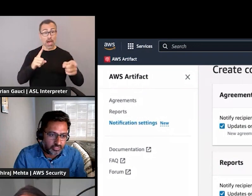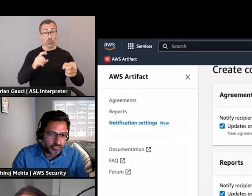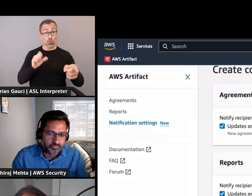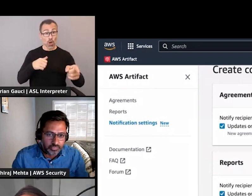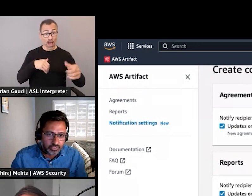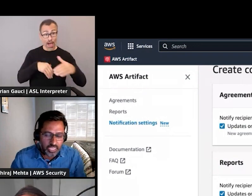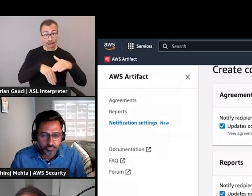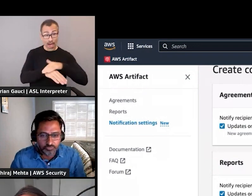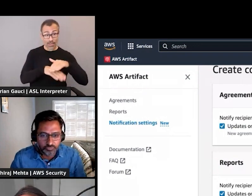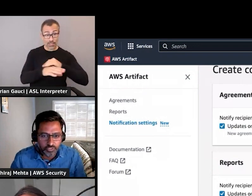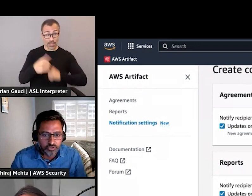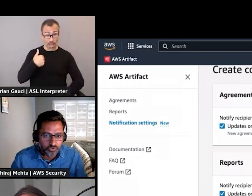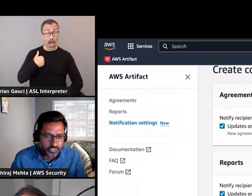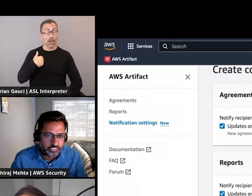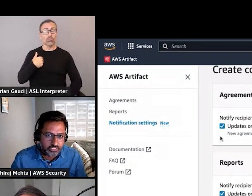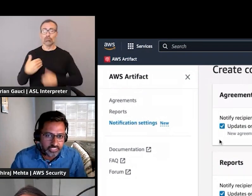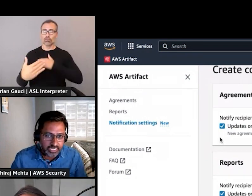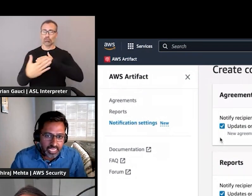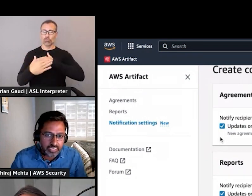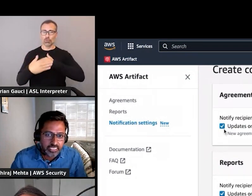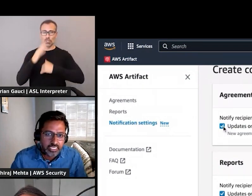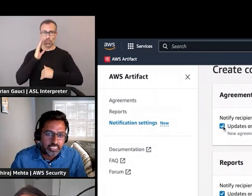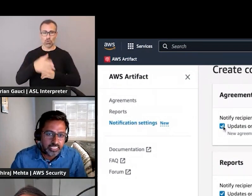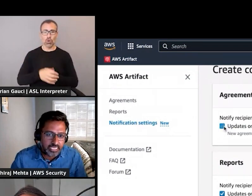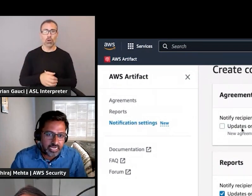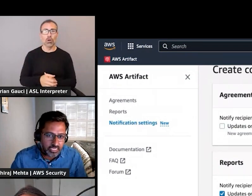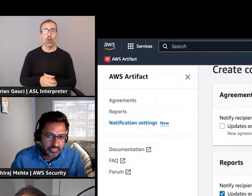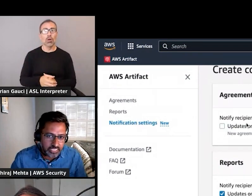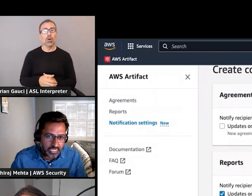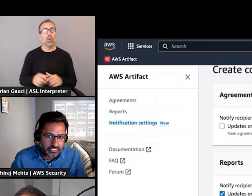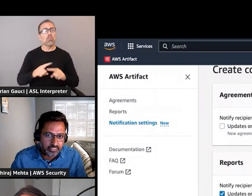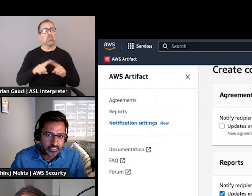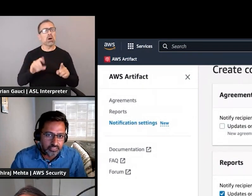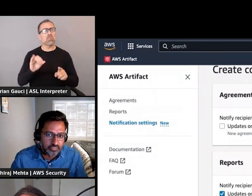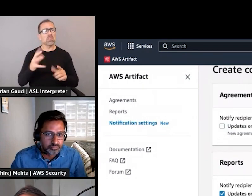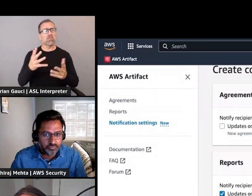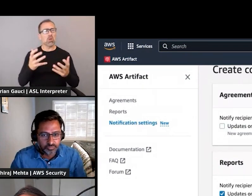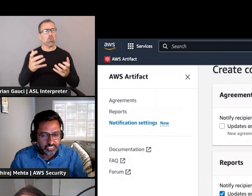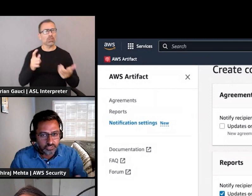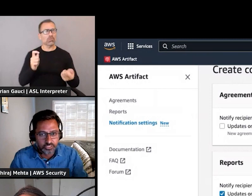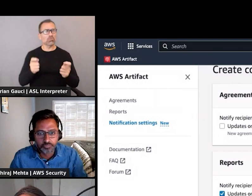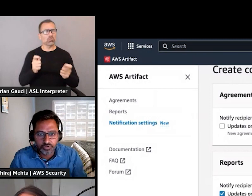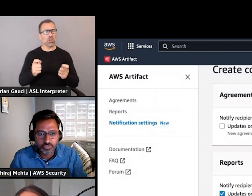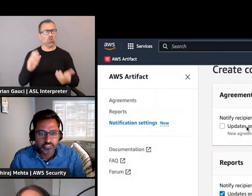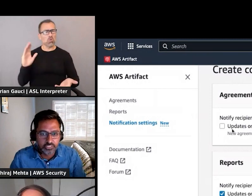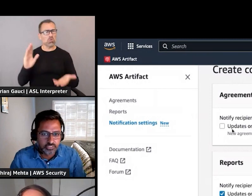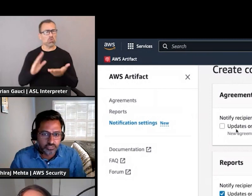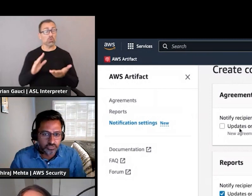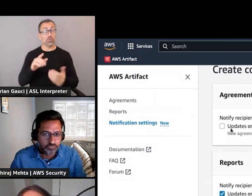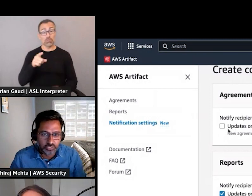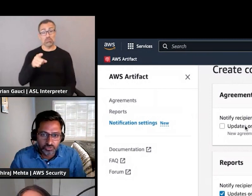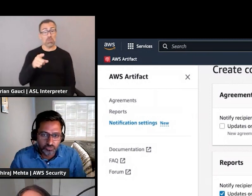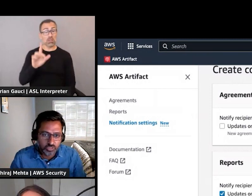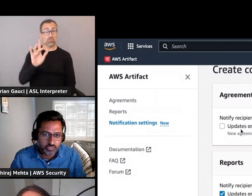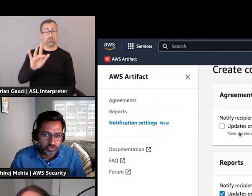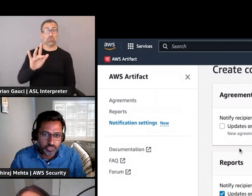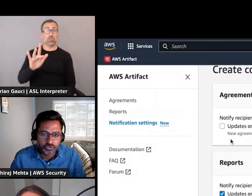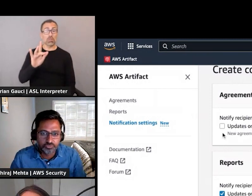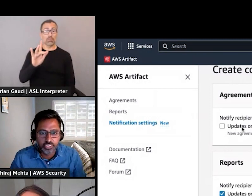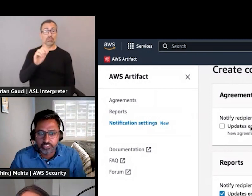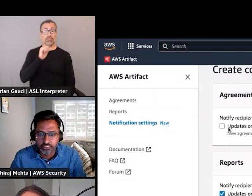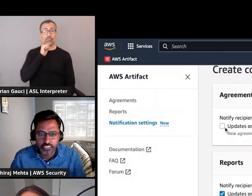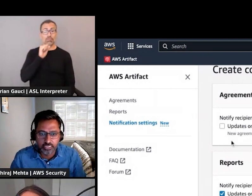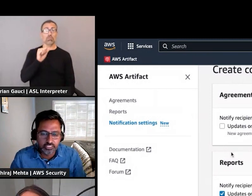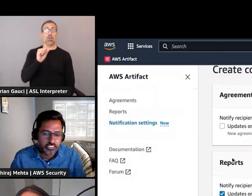that type of notifications they get, they can unselect the based on their preferences. So if they don't want